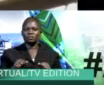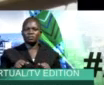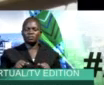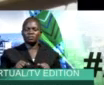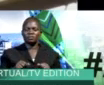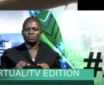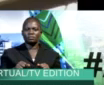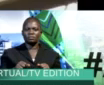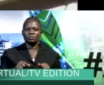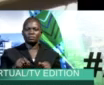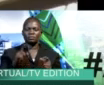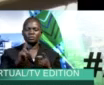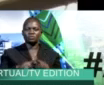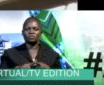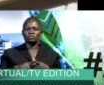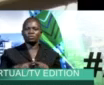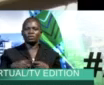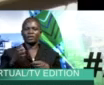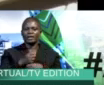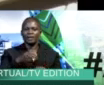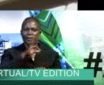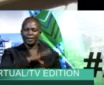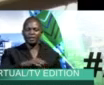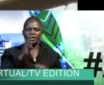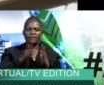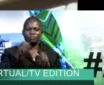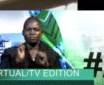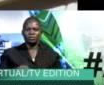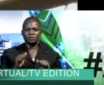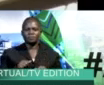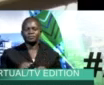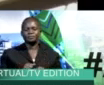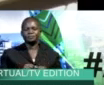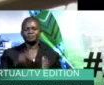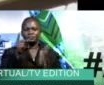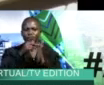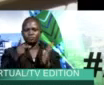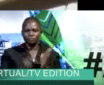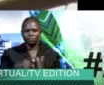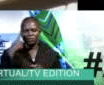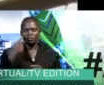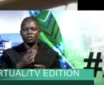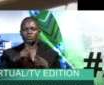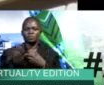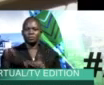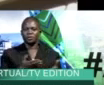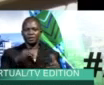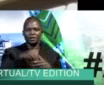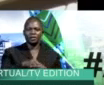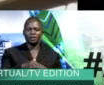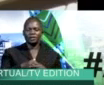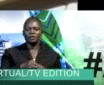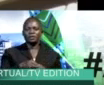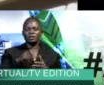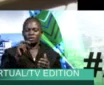to reap the benefit, if possible, a policy for us to bring